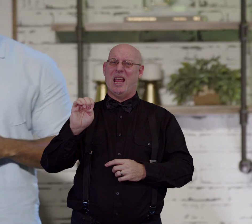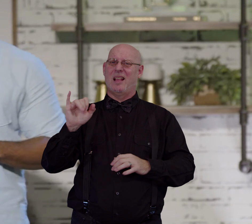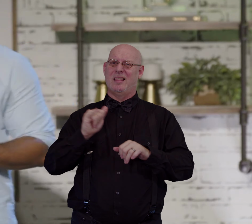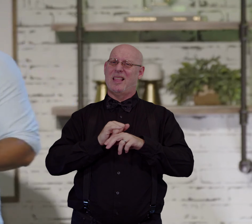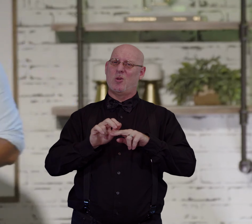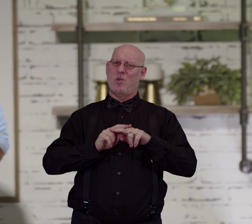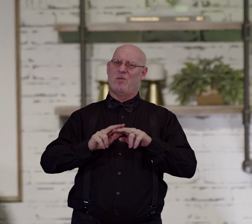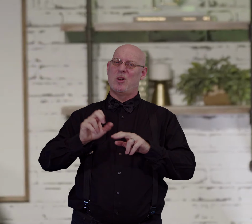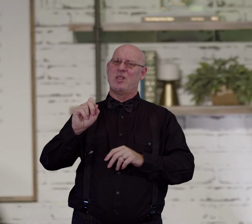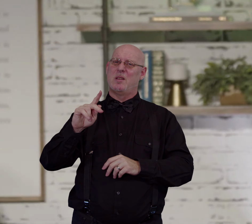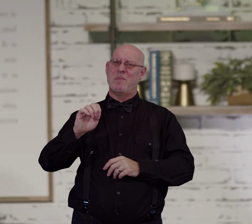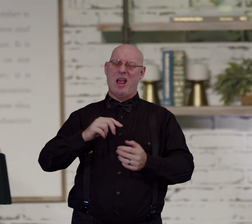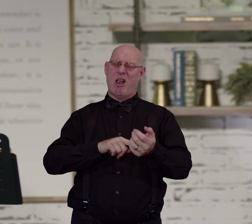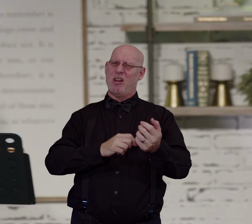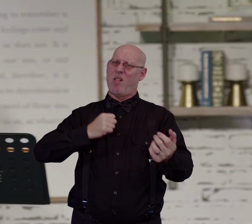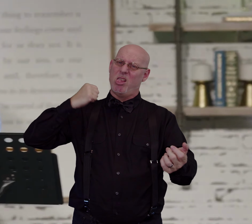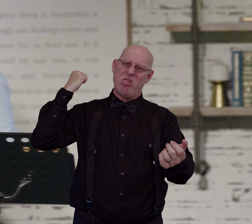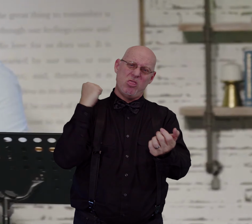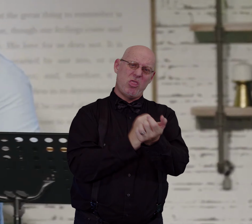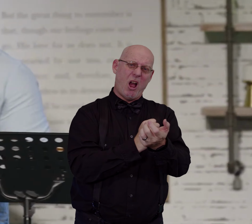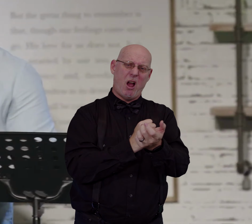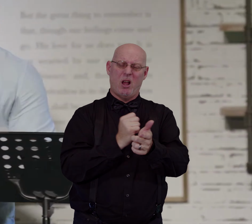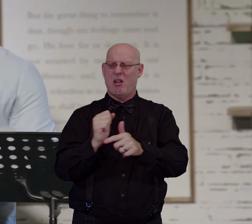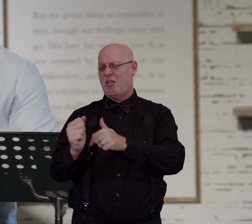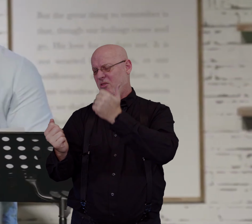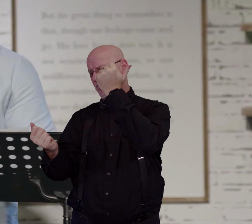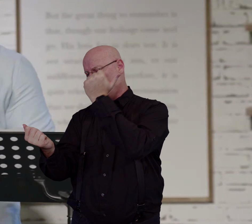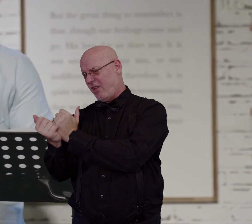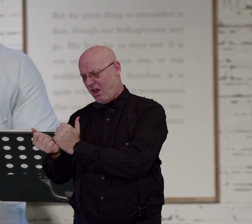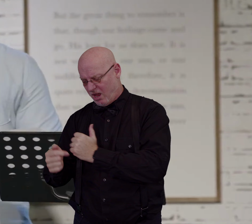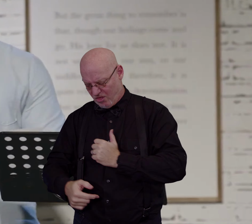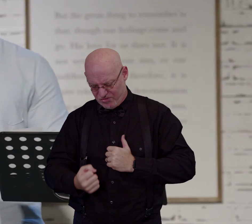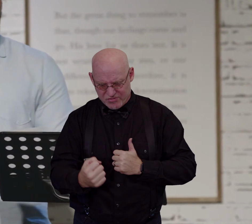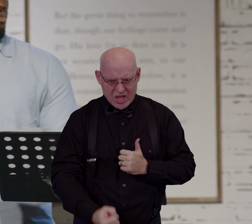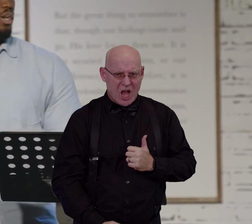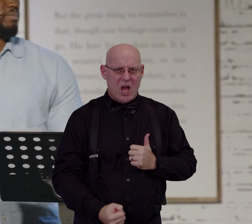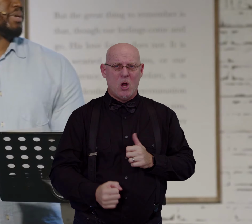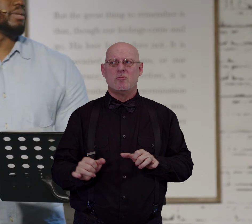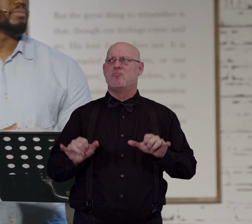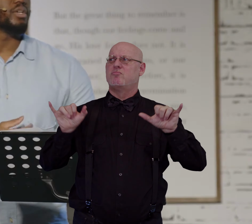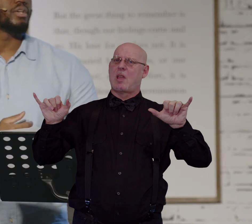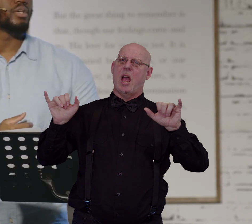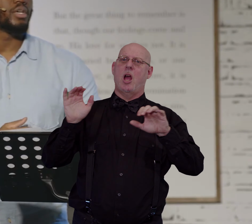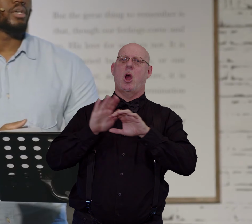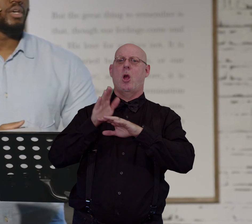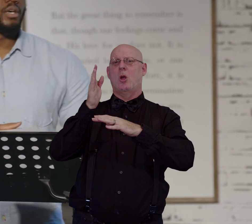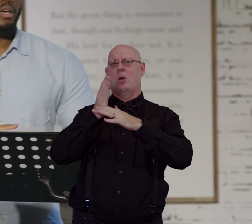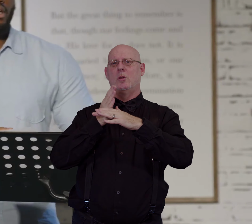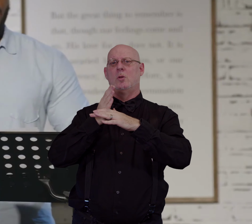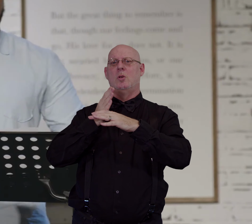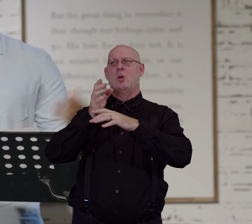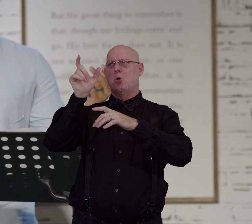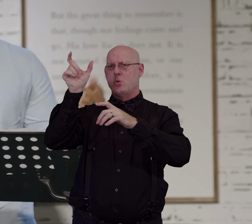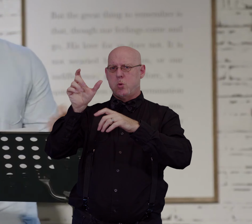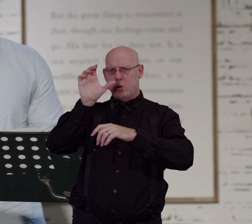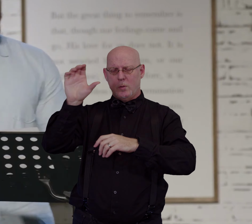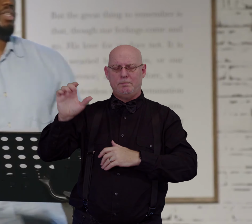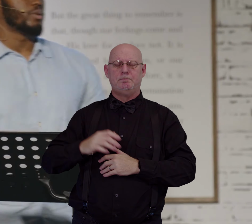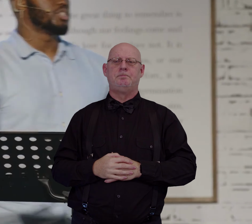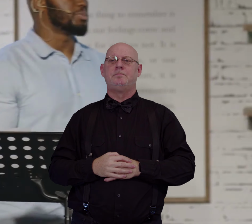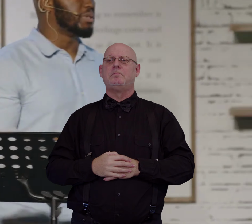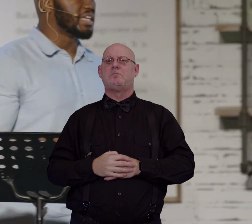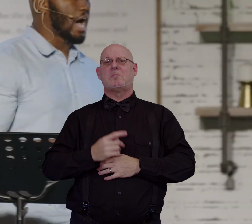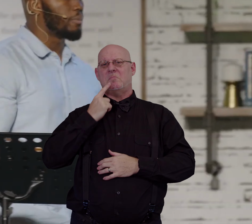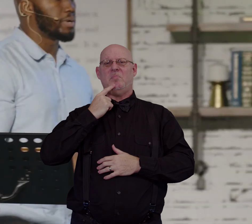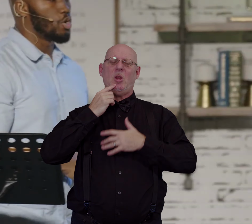And so it was driven through your hands and through your feet to hold you up on this wooden beam. And then you would think maybe